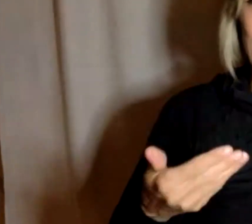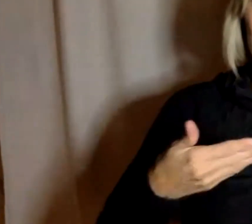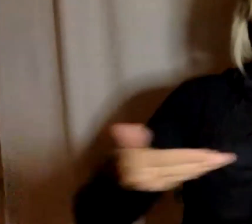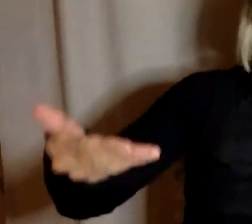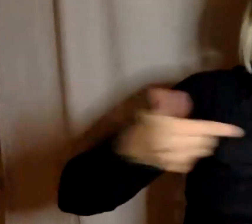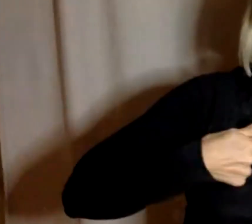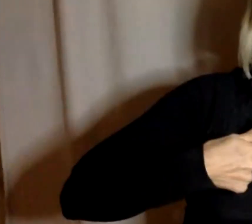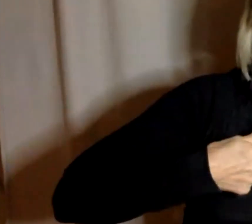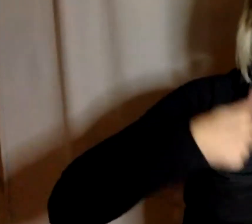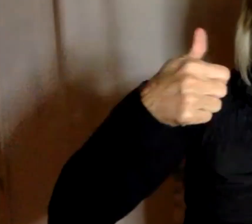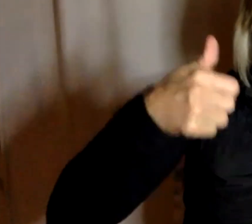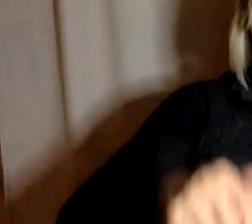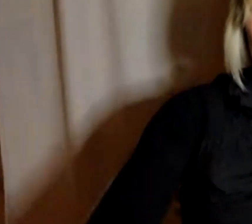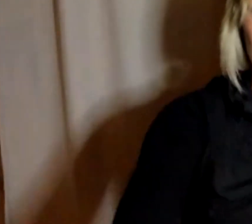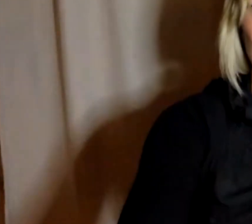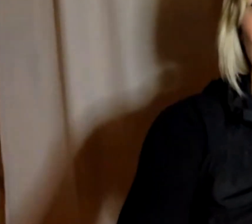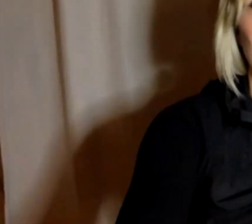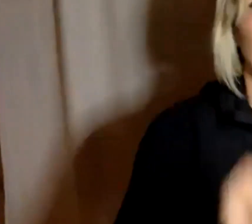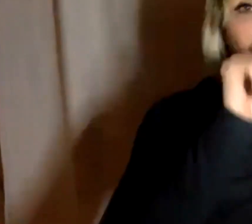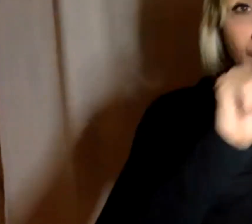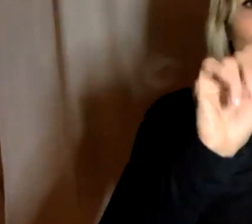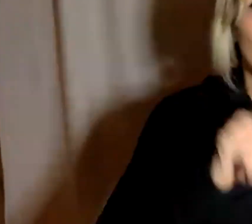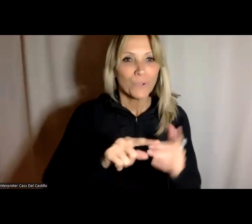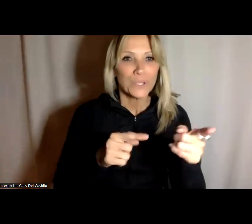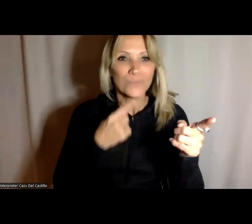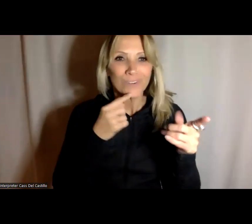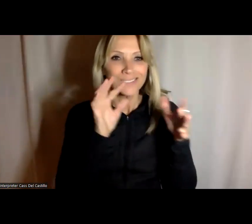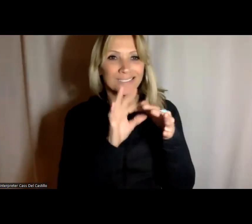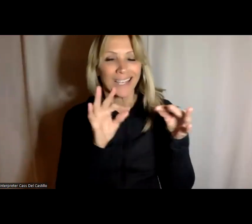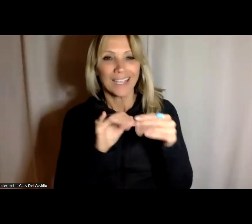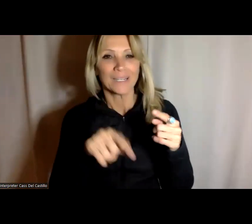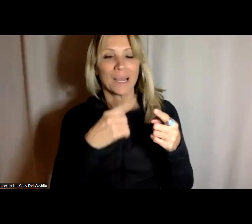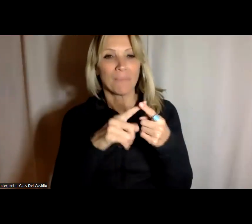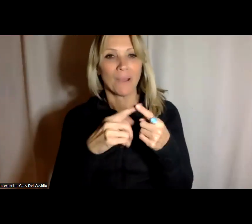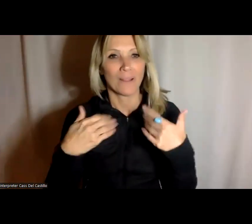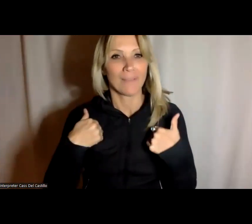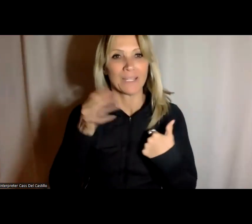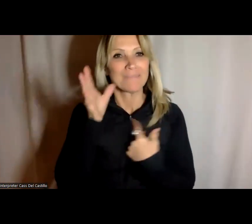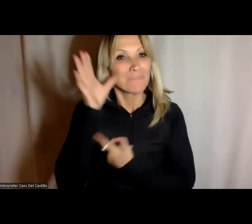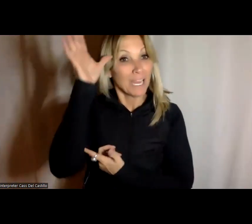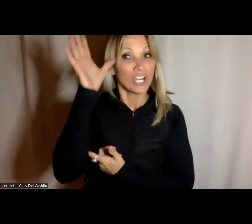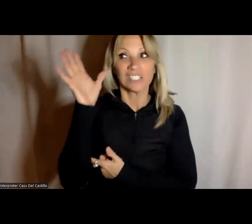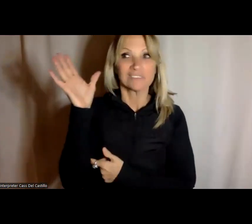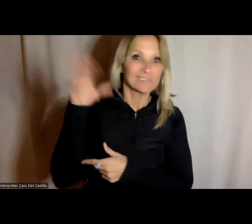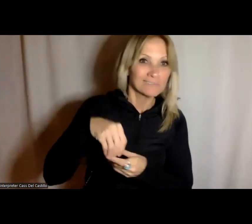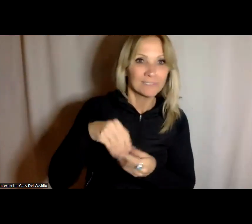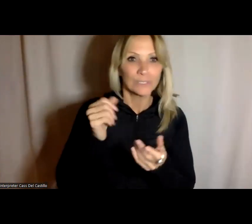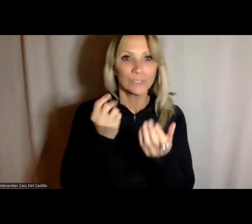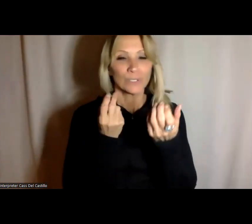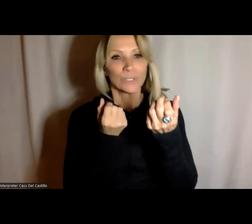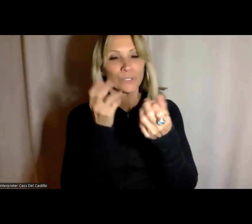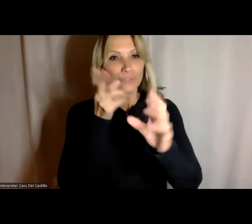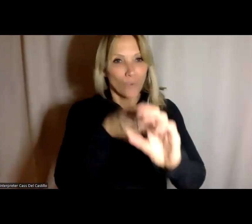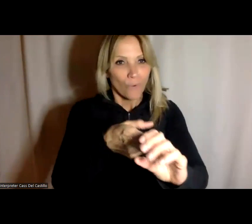um i loved what you were saying about having parents join the work that you're doing who aren't seattle